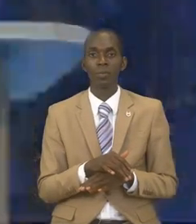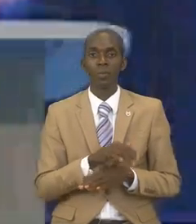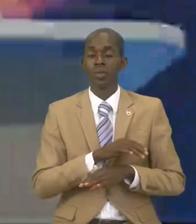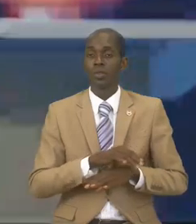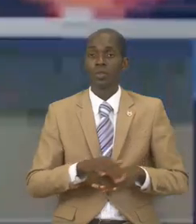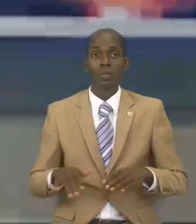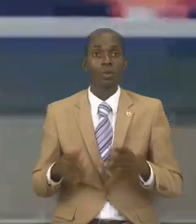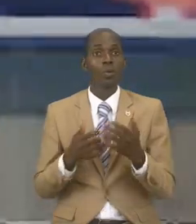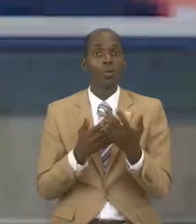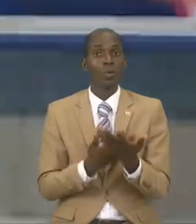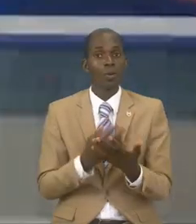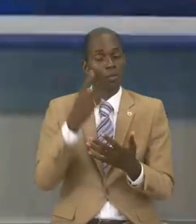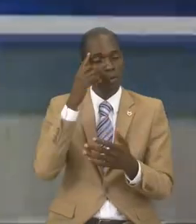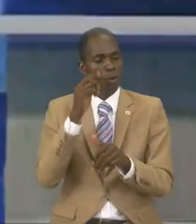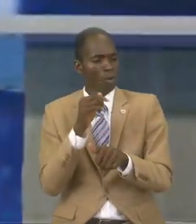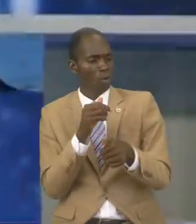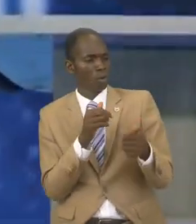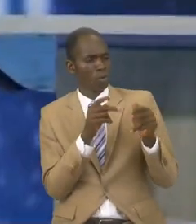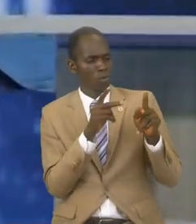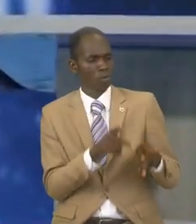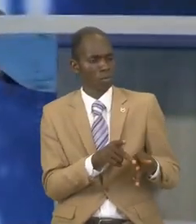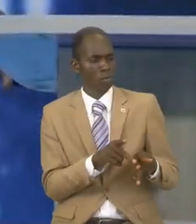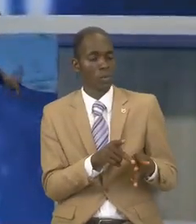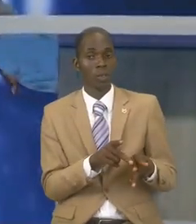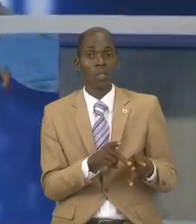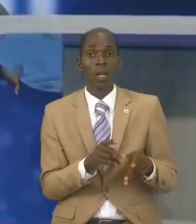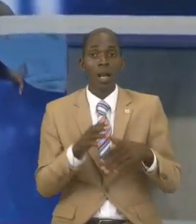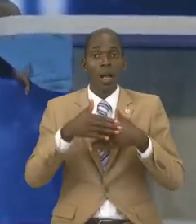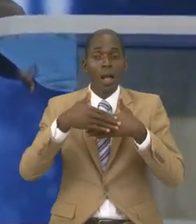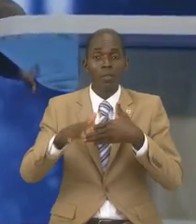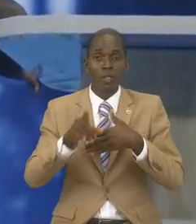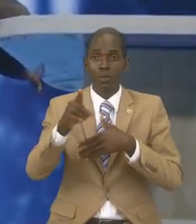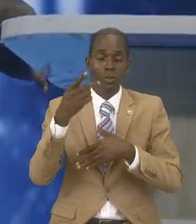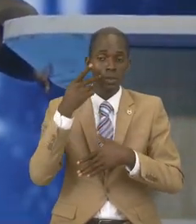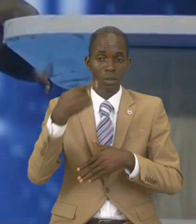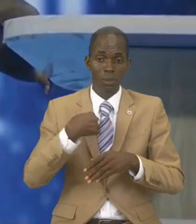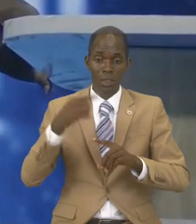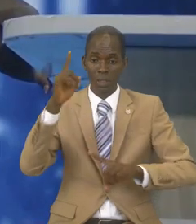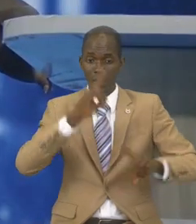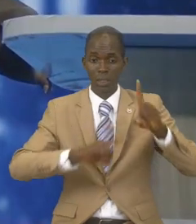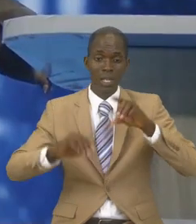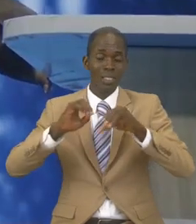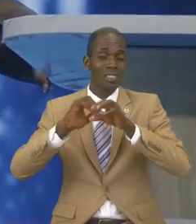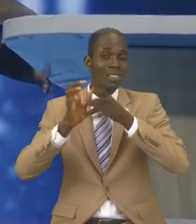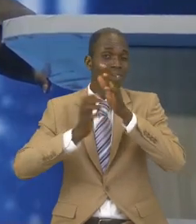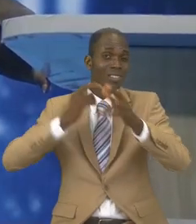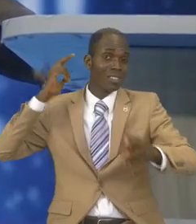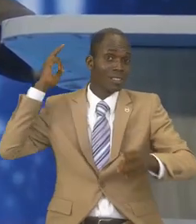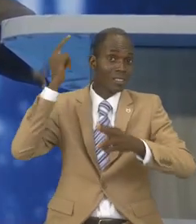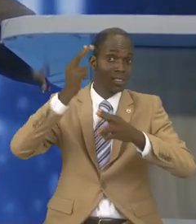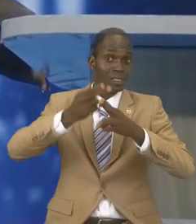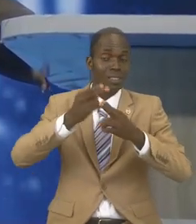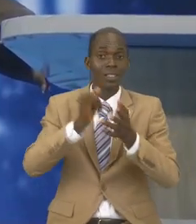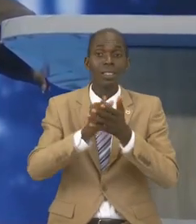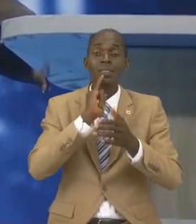for any other person. After the final amen, that miracle would have